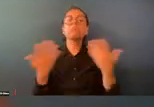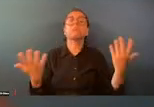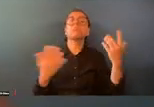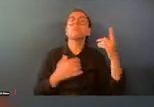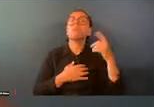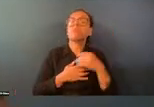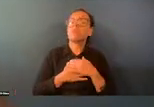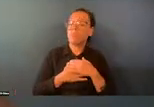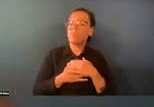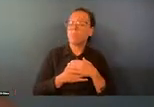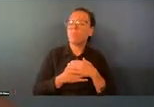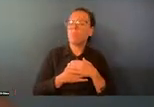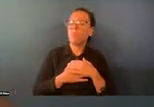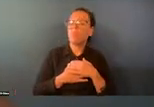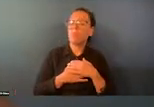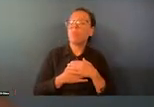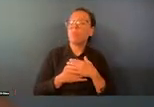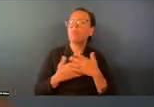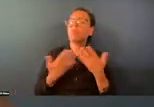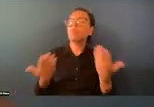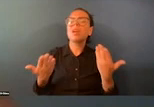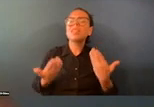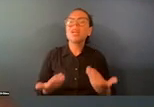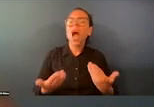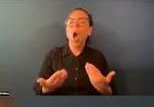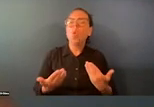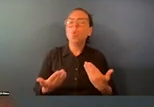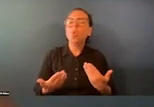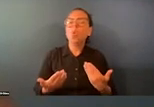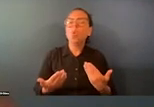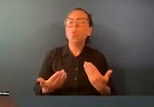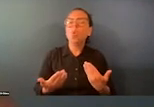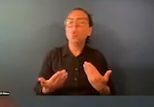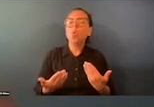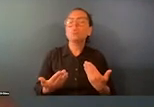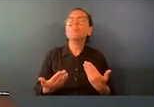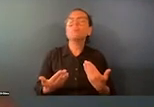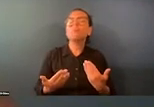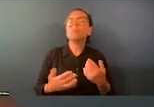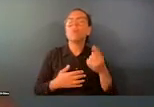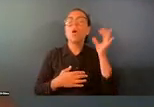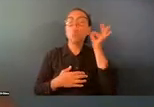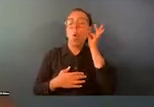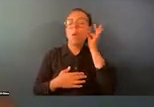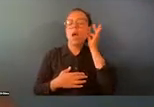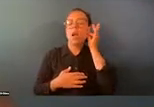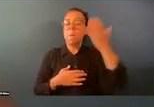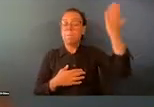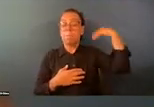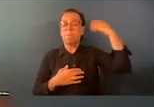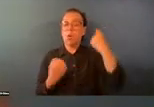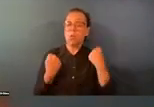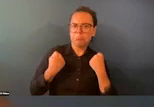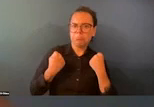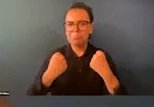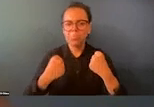climate change, making them more vulnerable than men to the impacts of climate change. There are also a high percentage of women living in poor